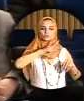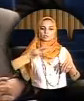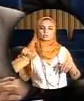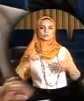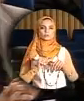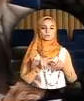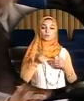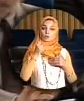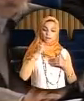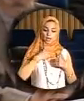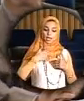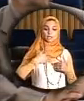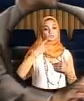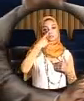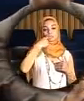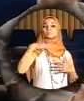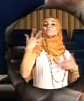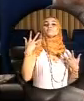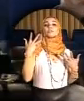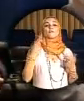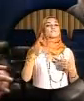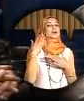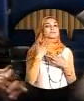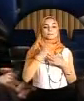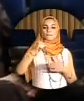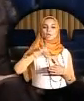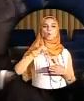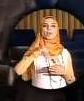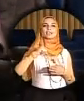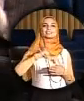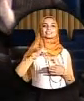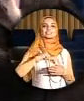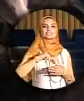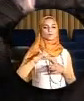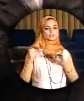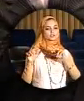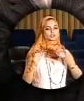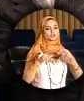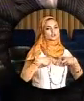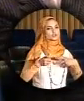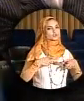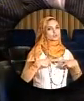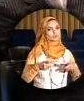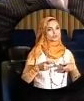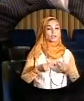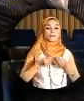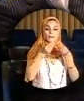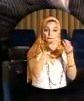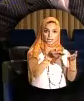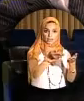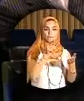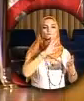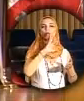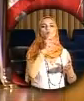serve these technologies in all our governorates, and we are in the process of developing more mobile units to strengthen